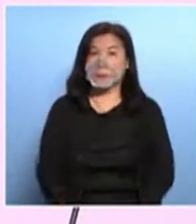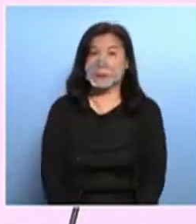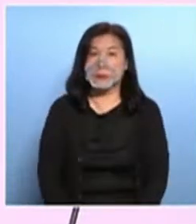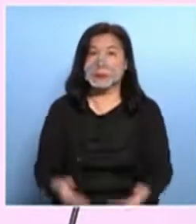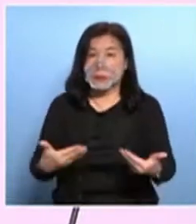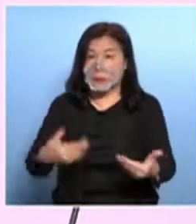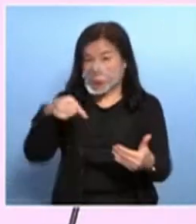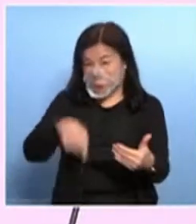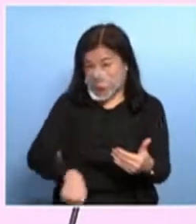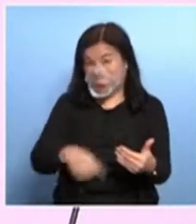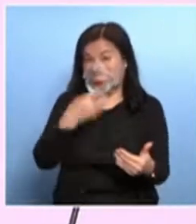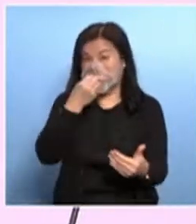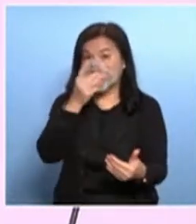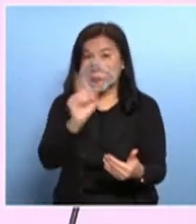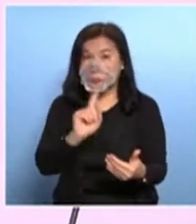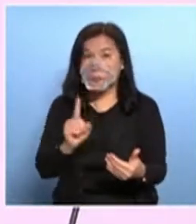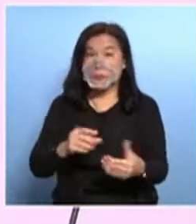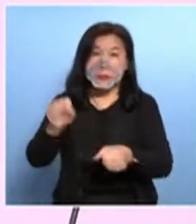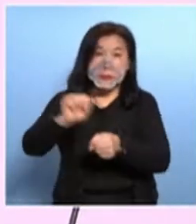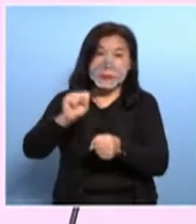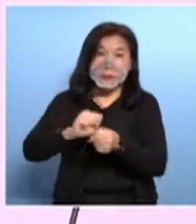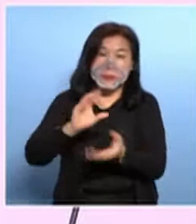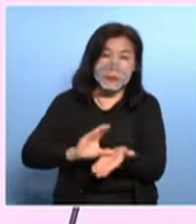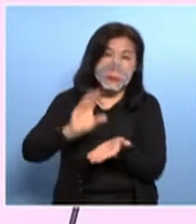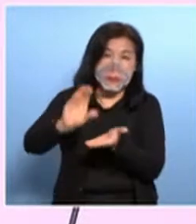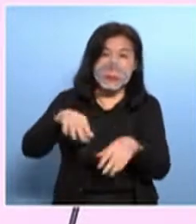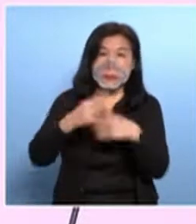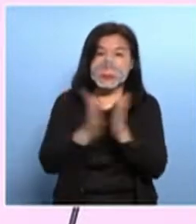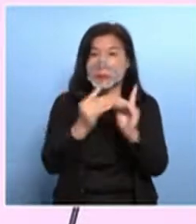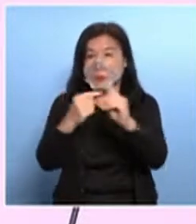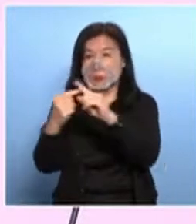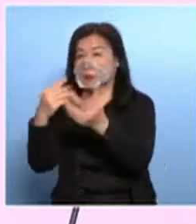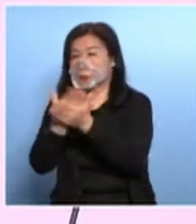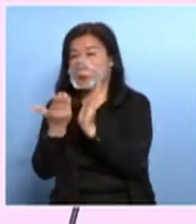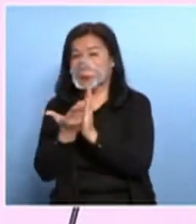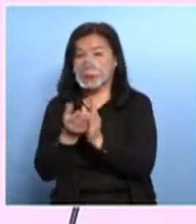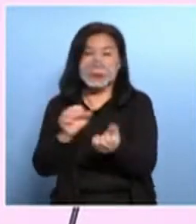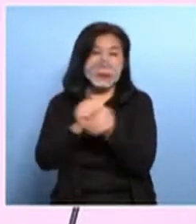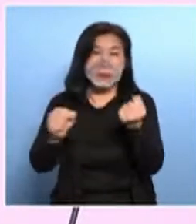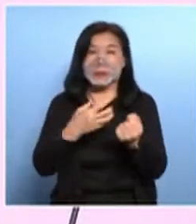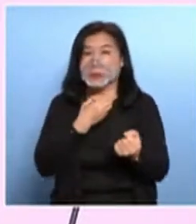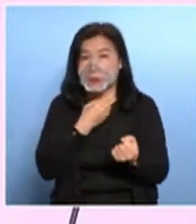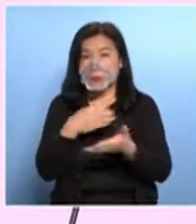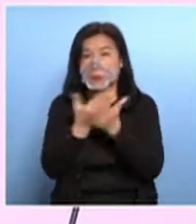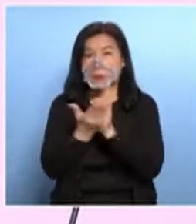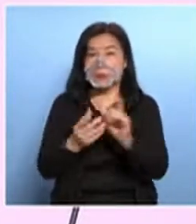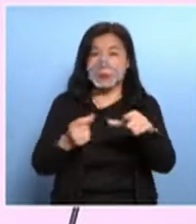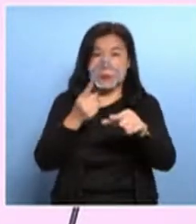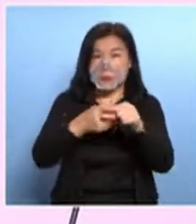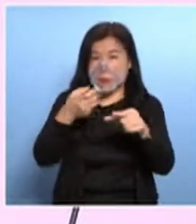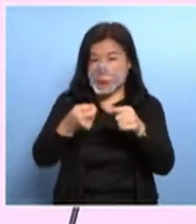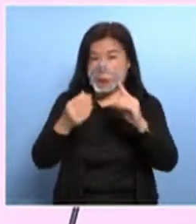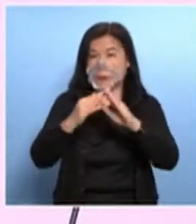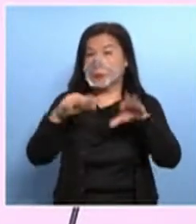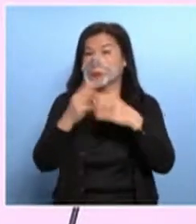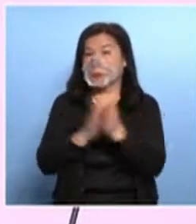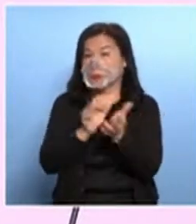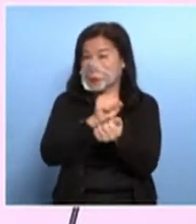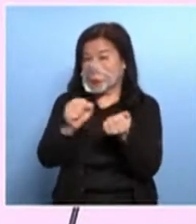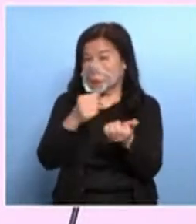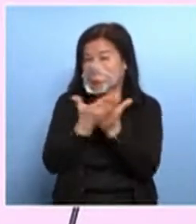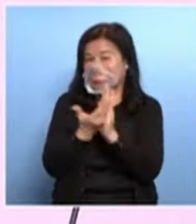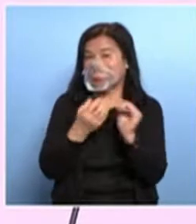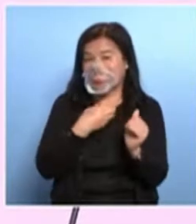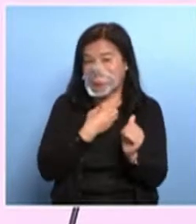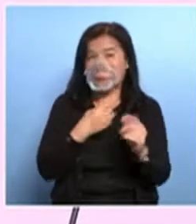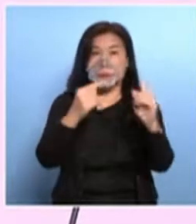alone involve more than $54 billion. At this critical time, we need to direct more resources to relieve people's